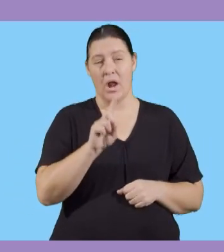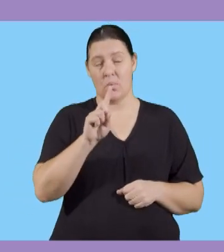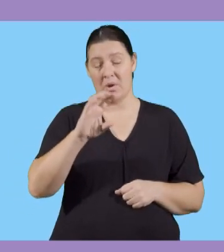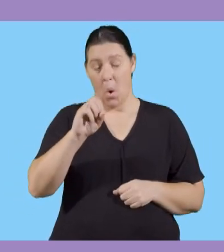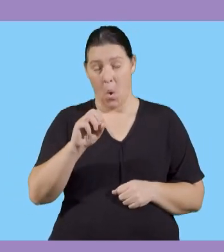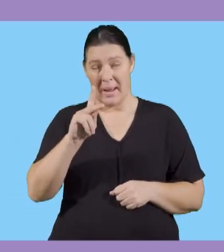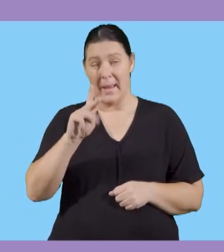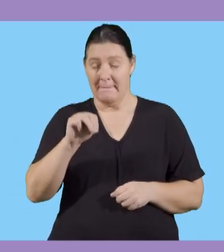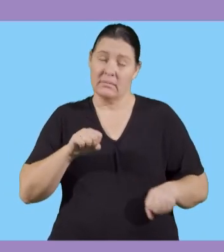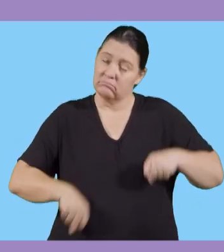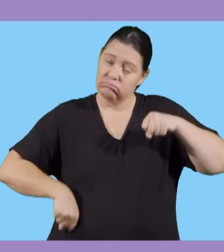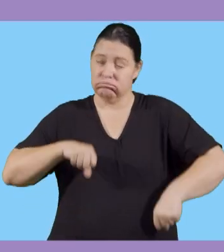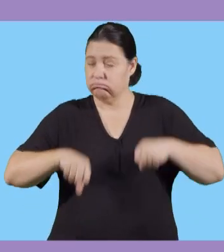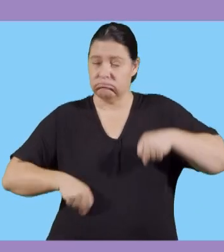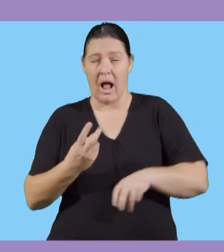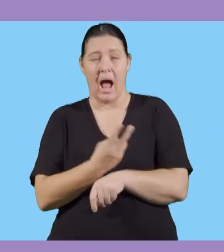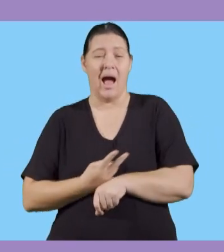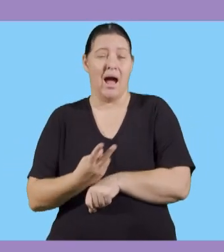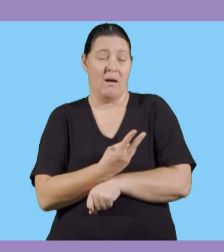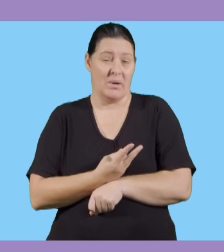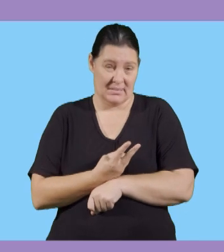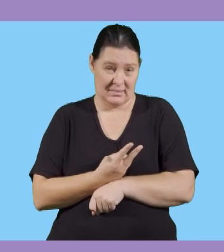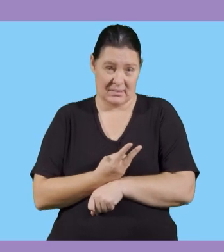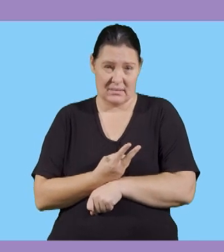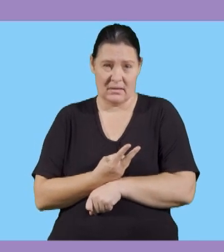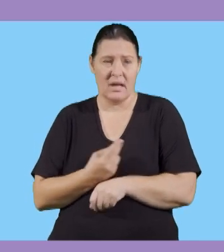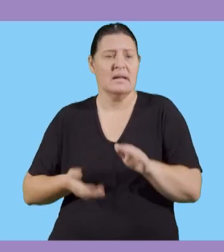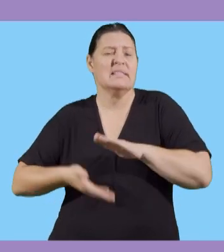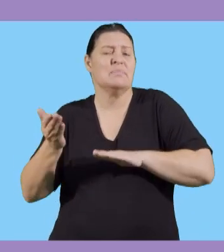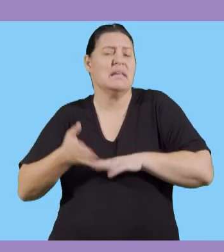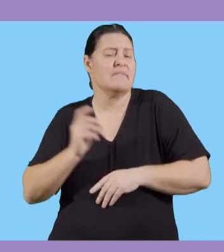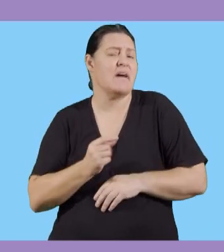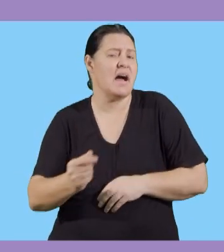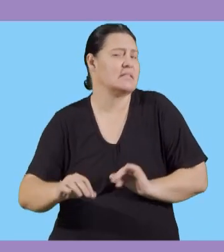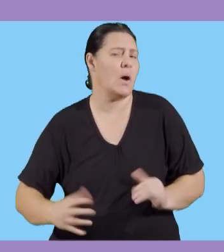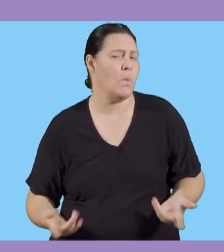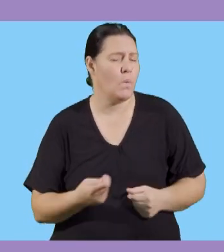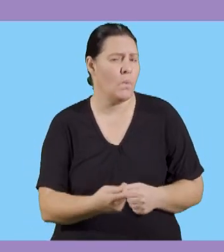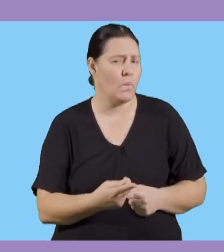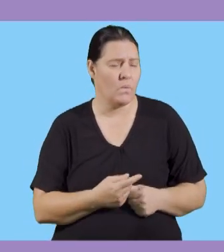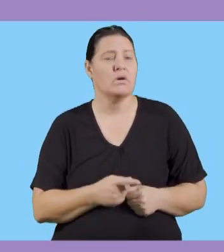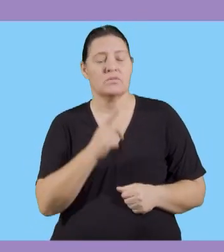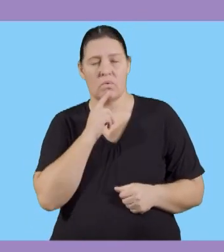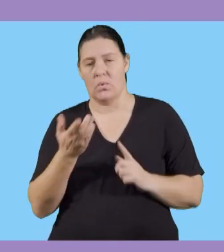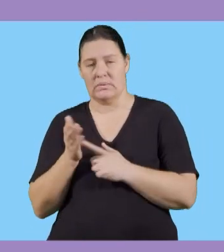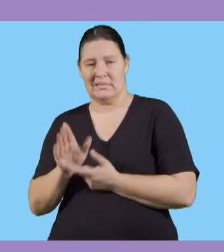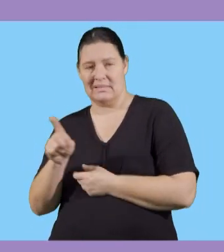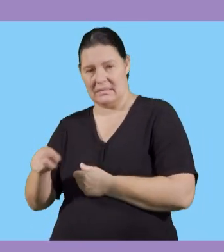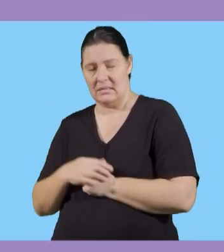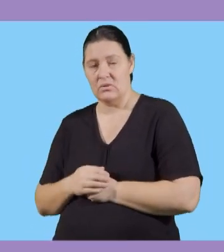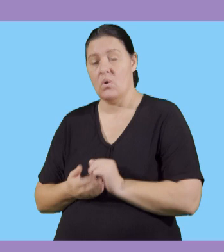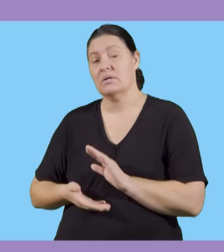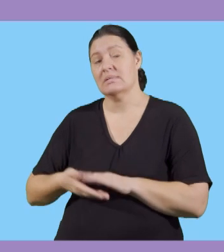2 hours. At what speed is this bicycle traveling? Again, we are going to use our diagram. So